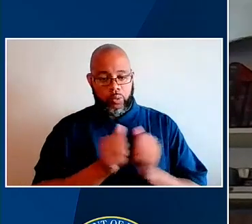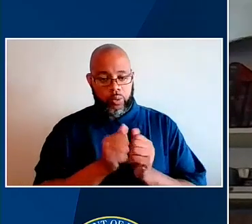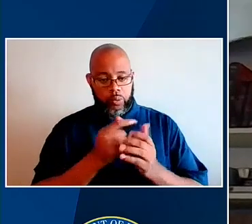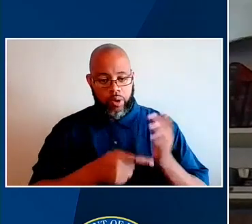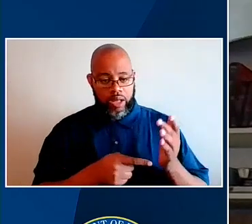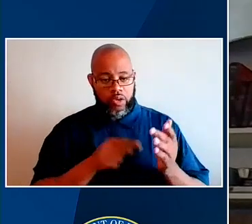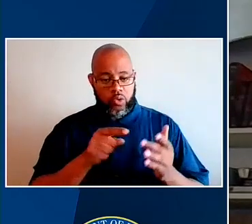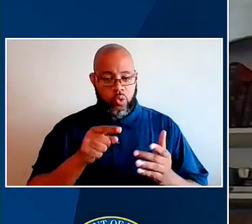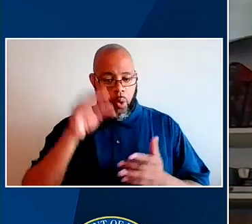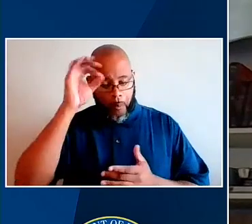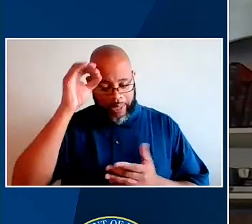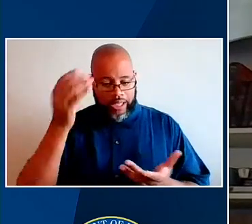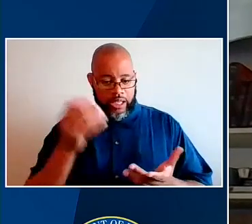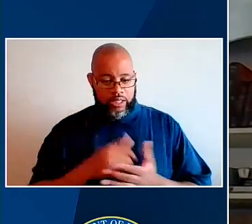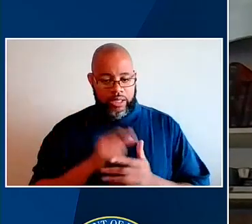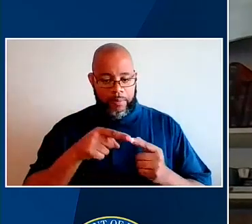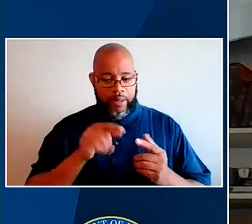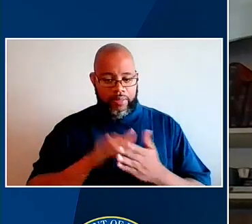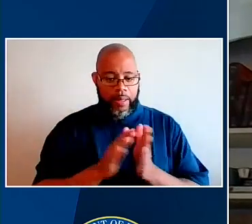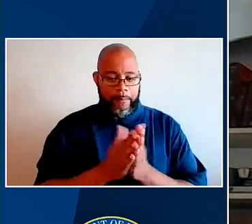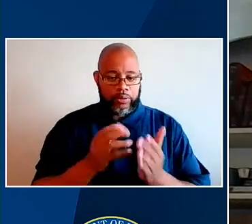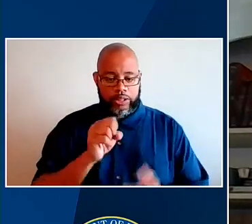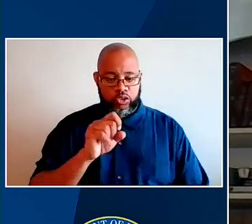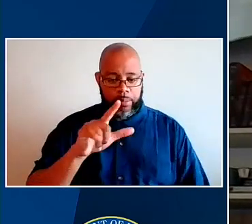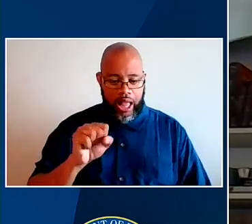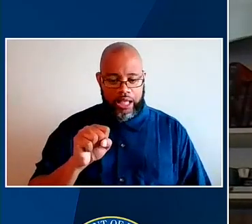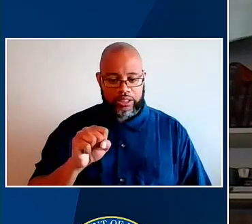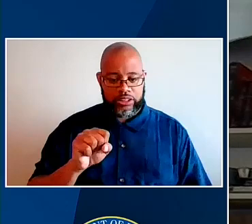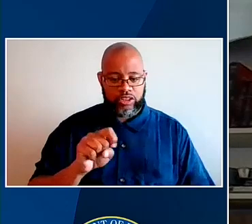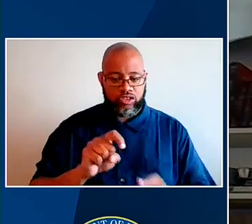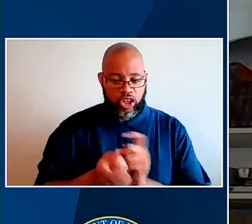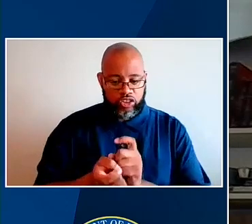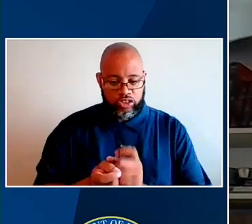your opinion was about the books and supplies changes